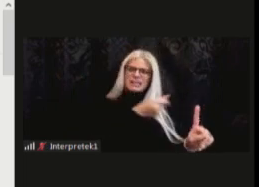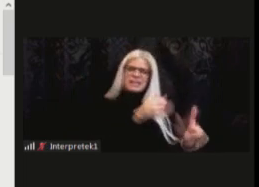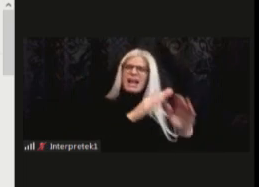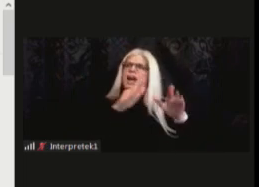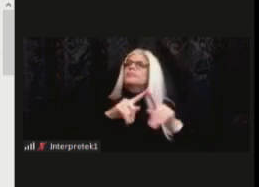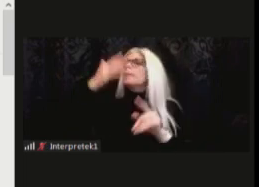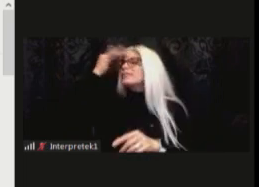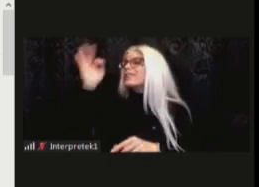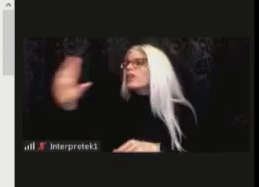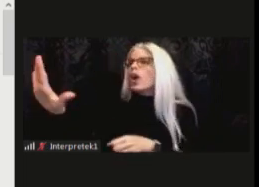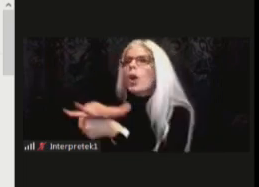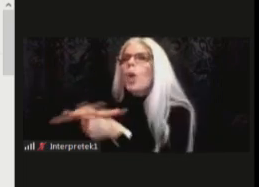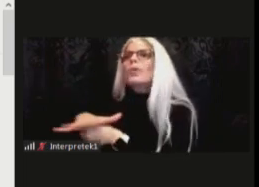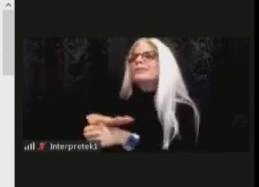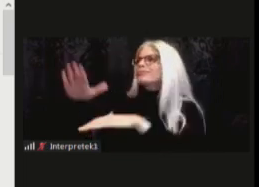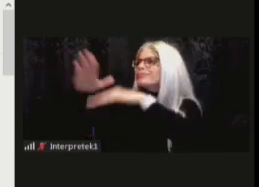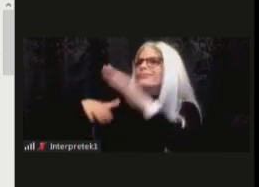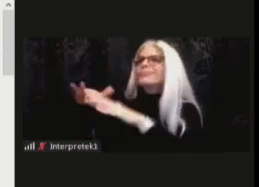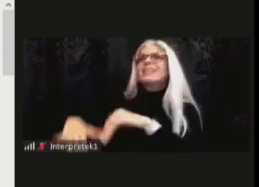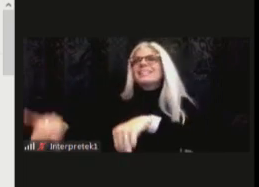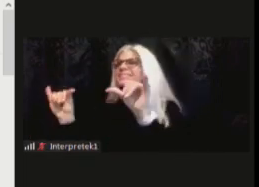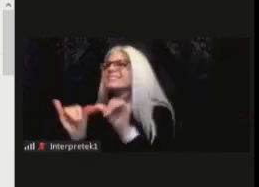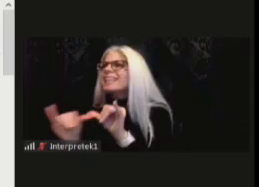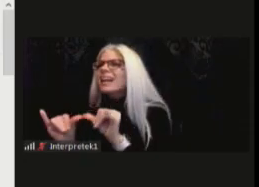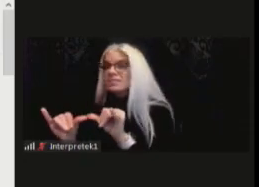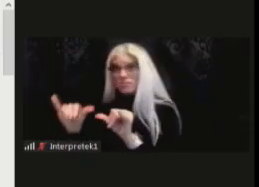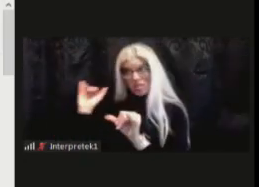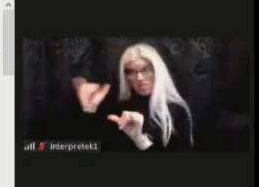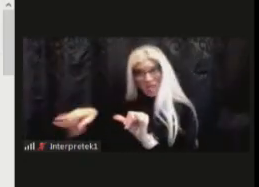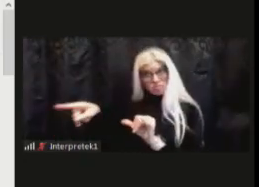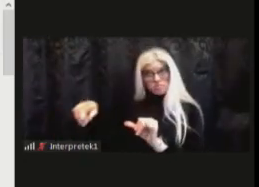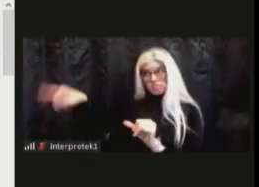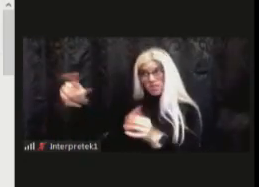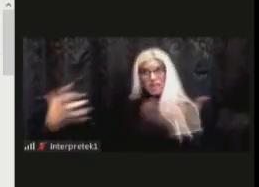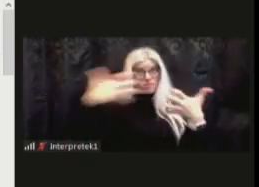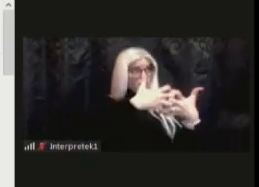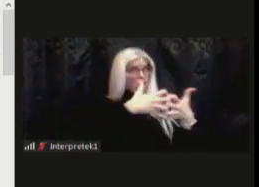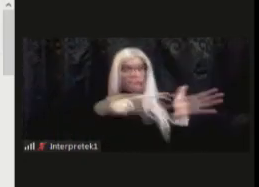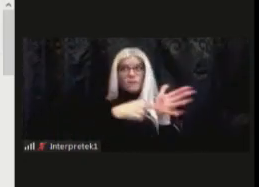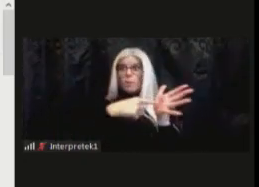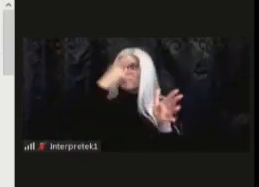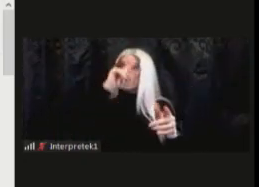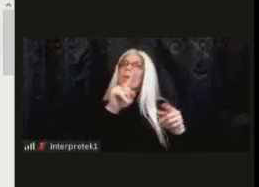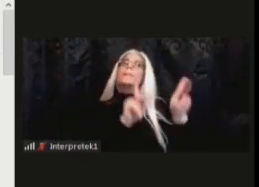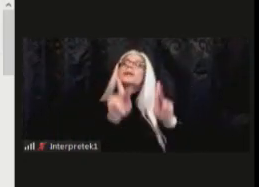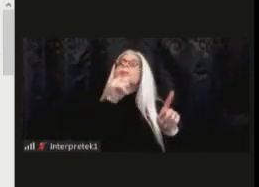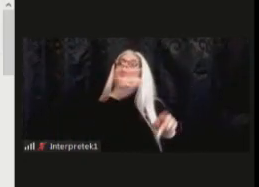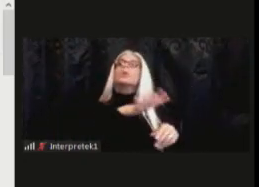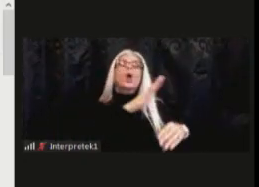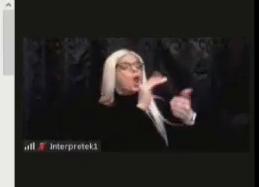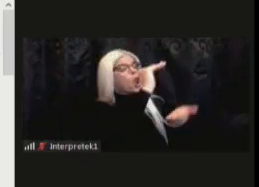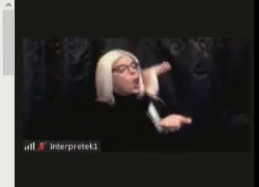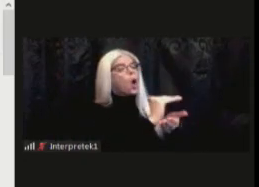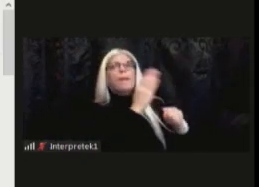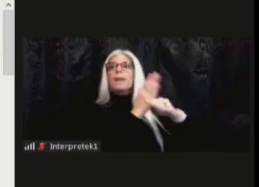size, it's affordable to a low income or moderate income household without any subsidy. Missing middle is